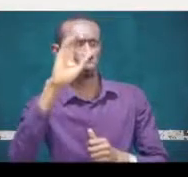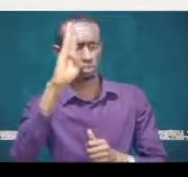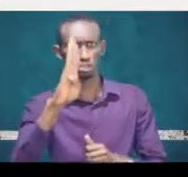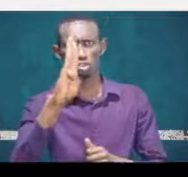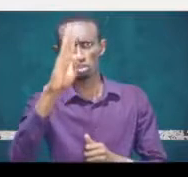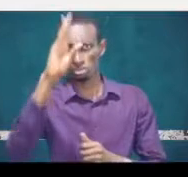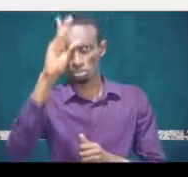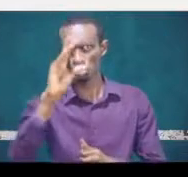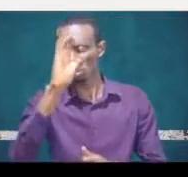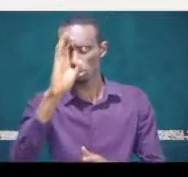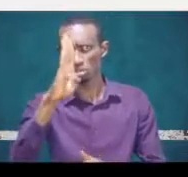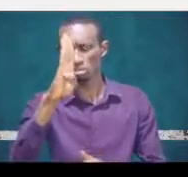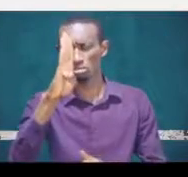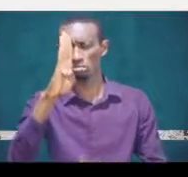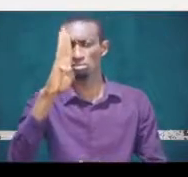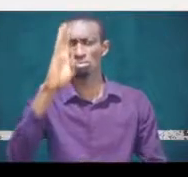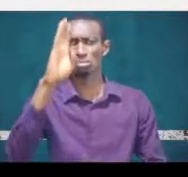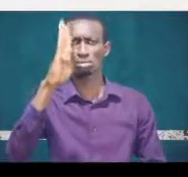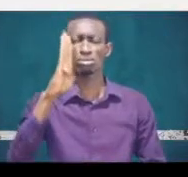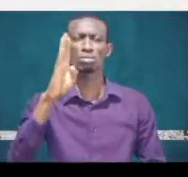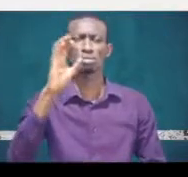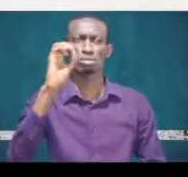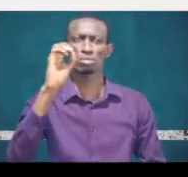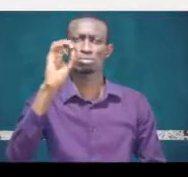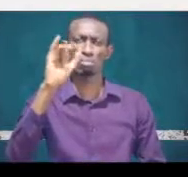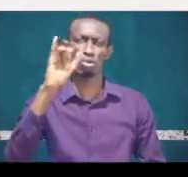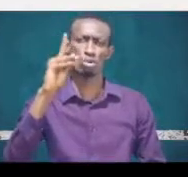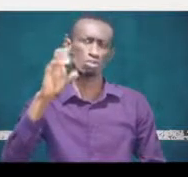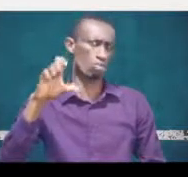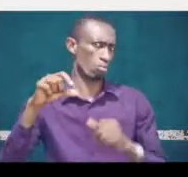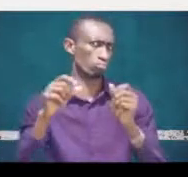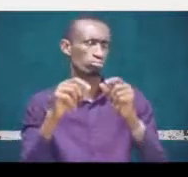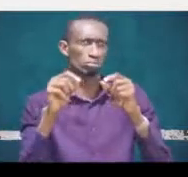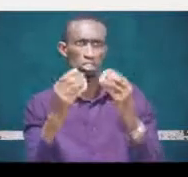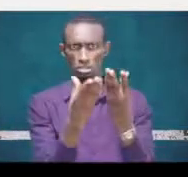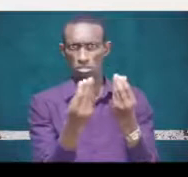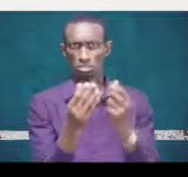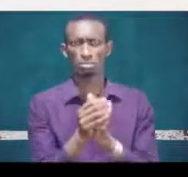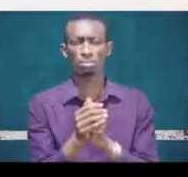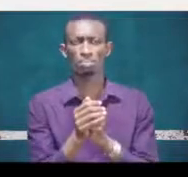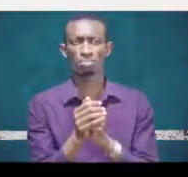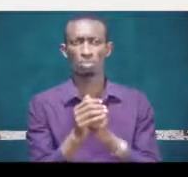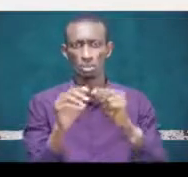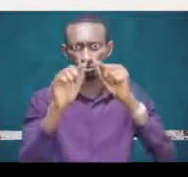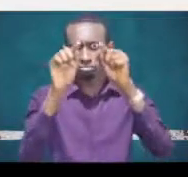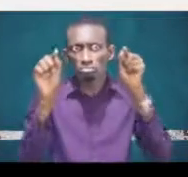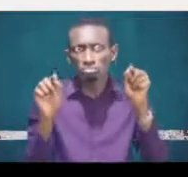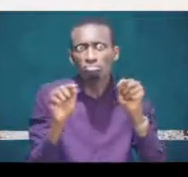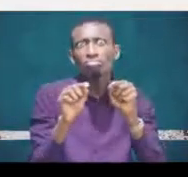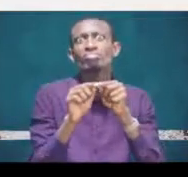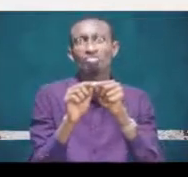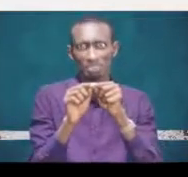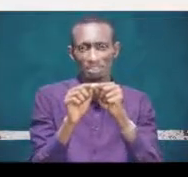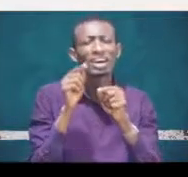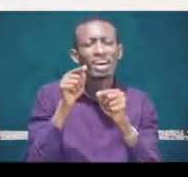layer of cube-shaped cells because they are cuboidal. These are found in areas of secretion and